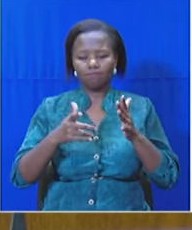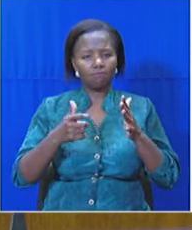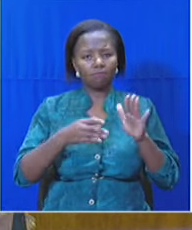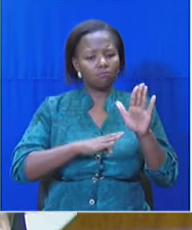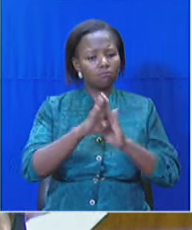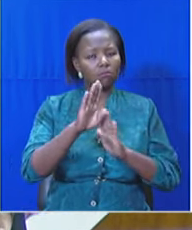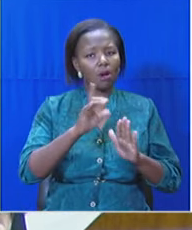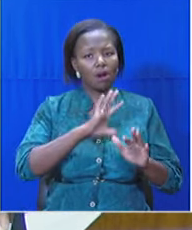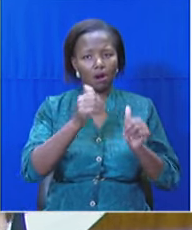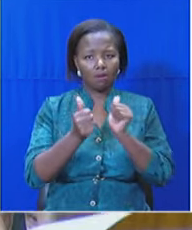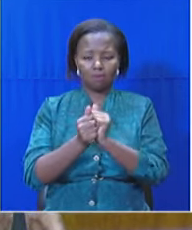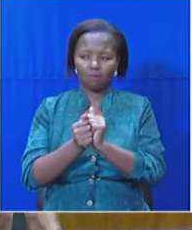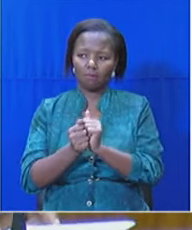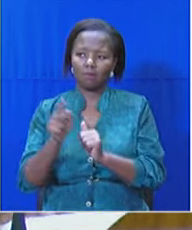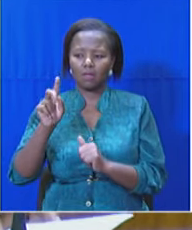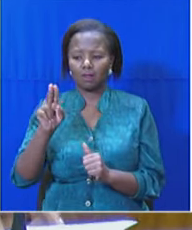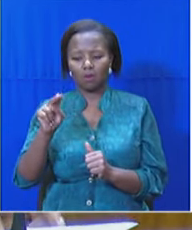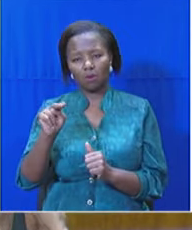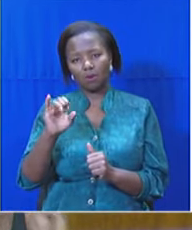with Umninizo Trading.